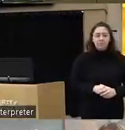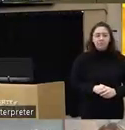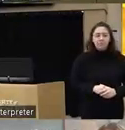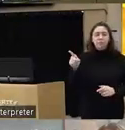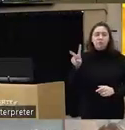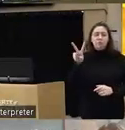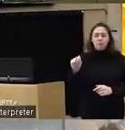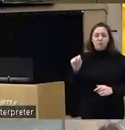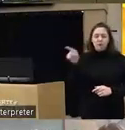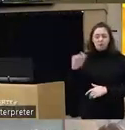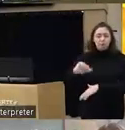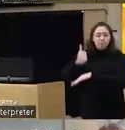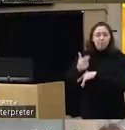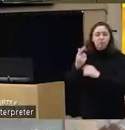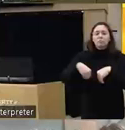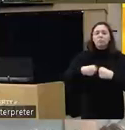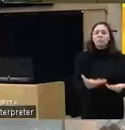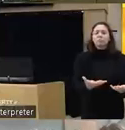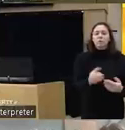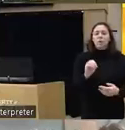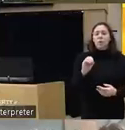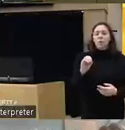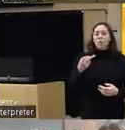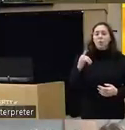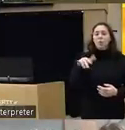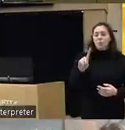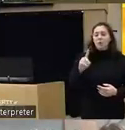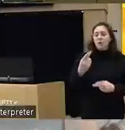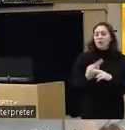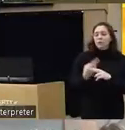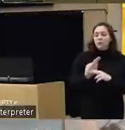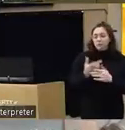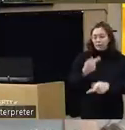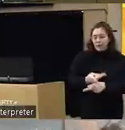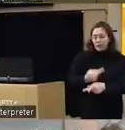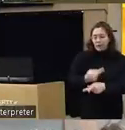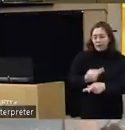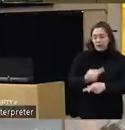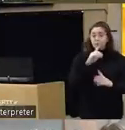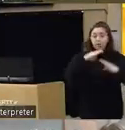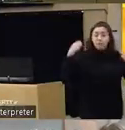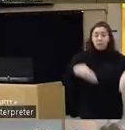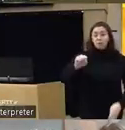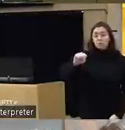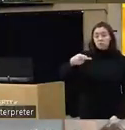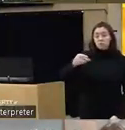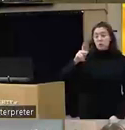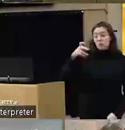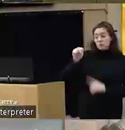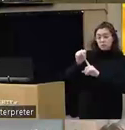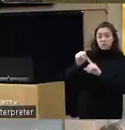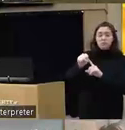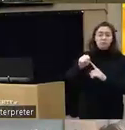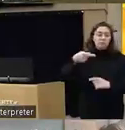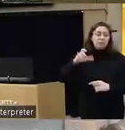Vermont as a way to deliver opioid use disorder care. It focuses on the spokes being mostly primary